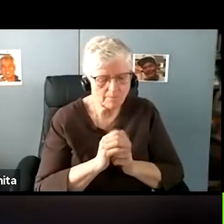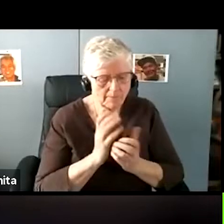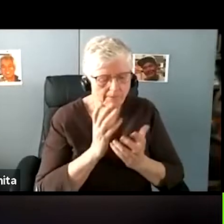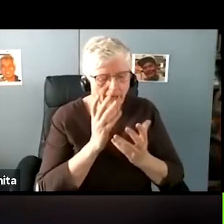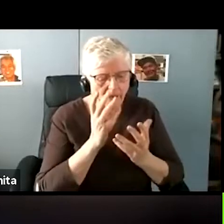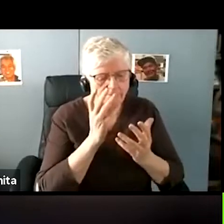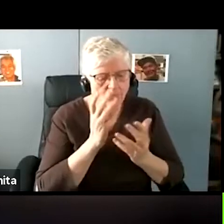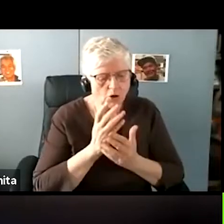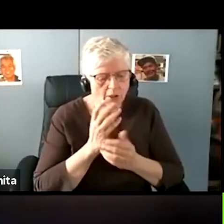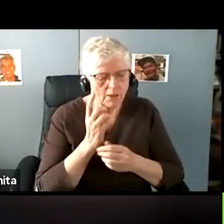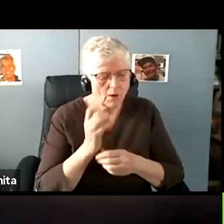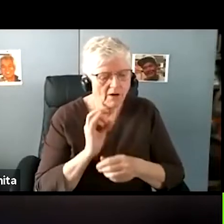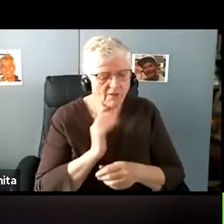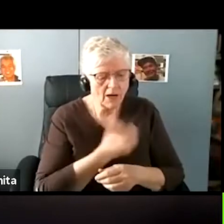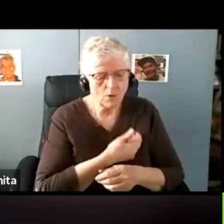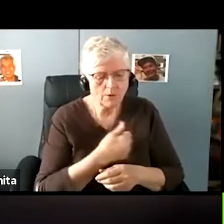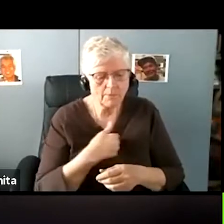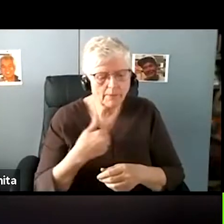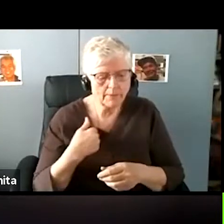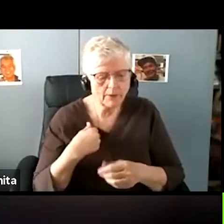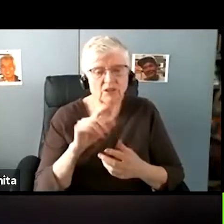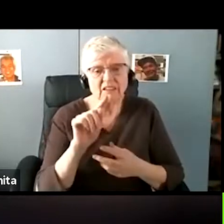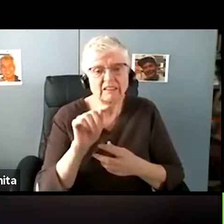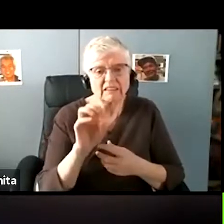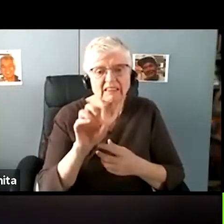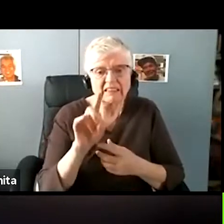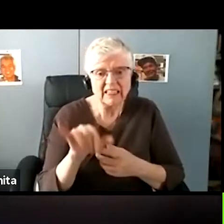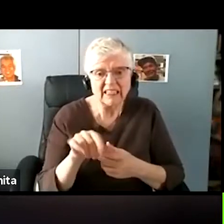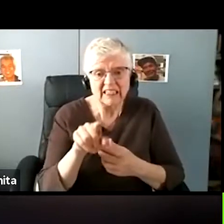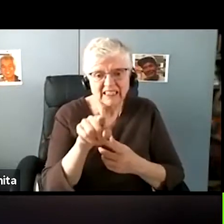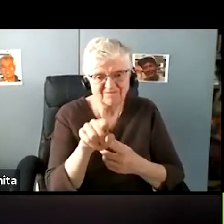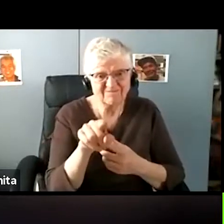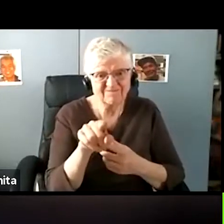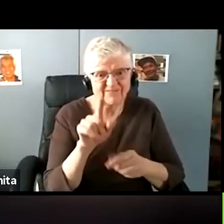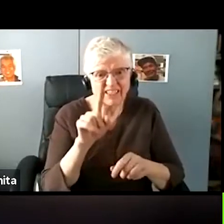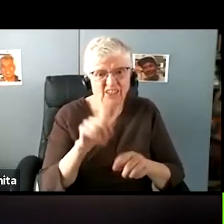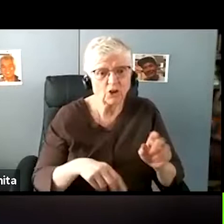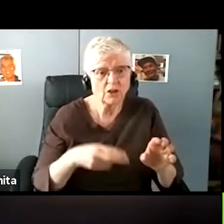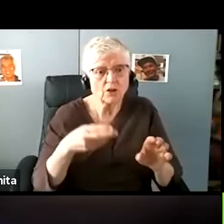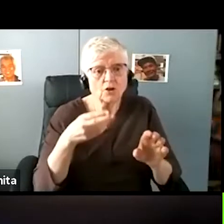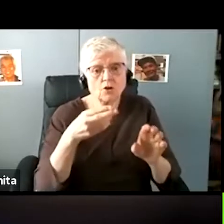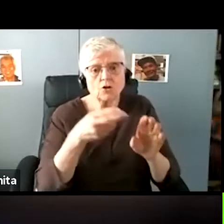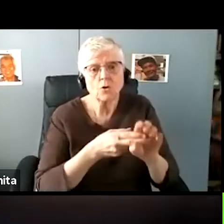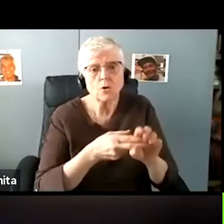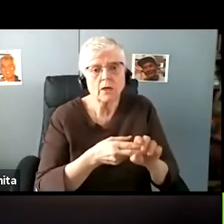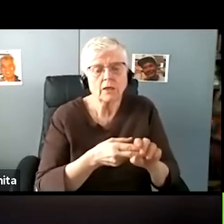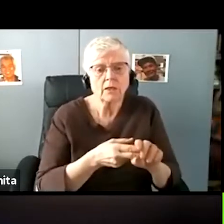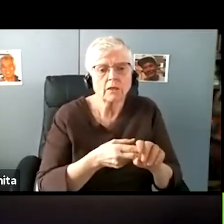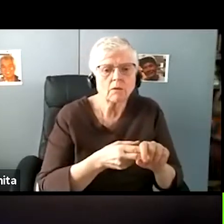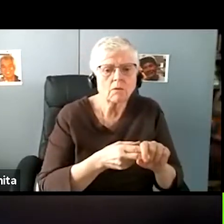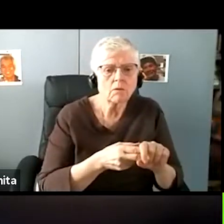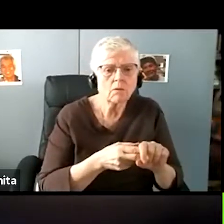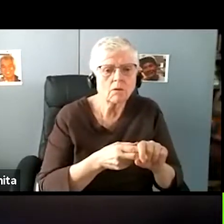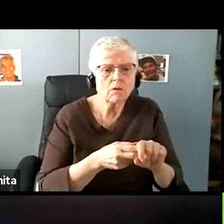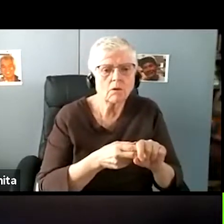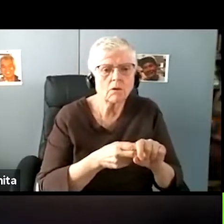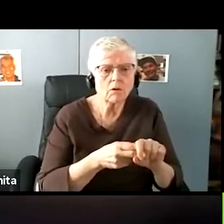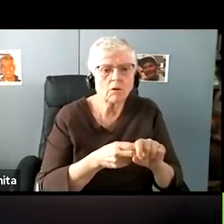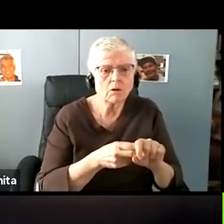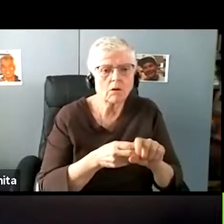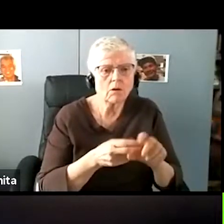Unfortunately, one of our member, Teddy, is unable to join us. There was a